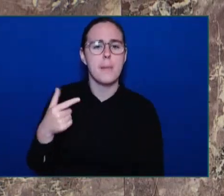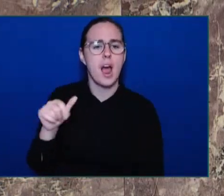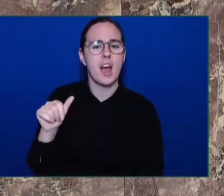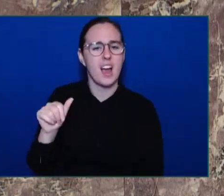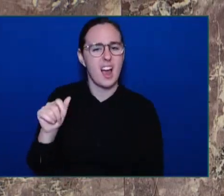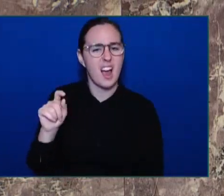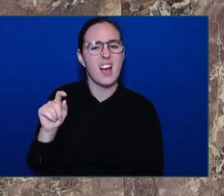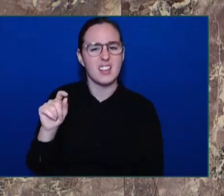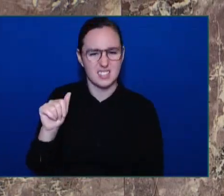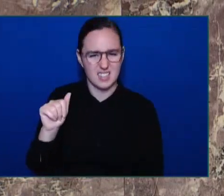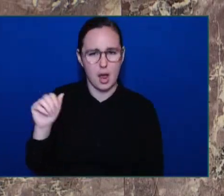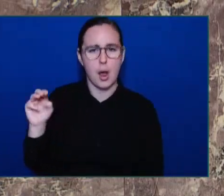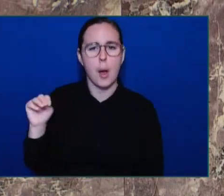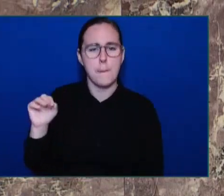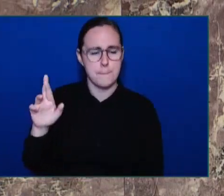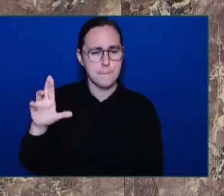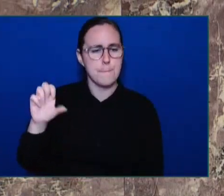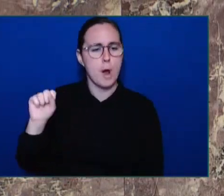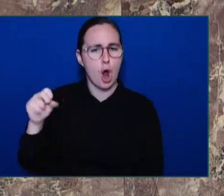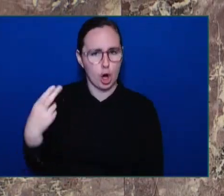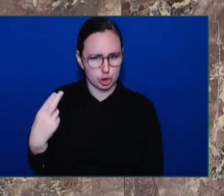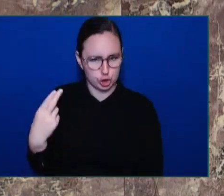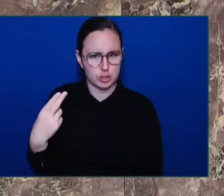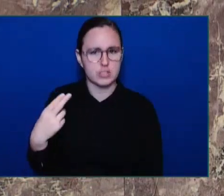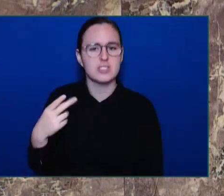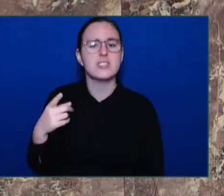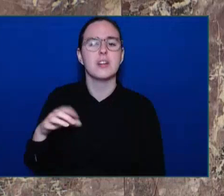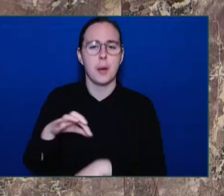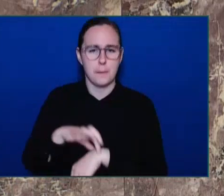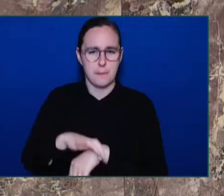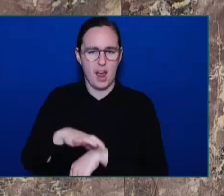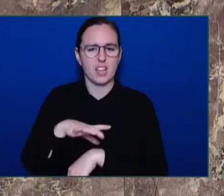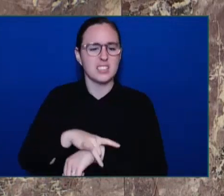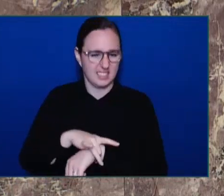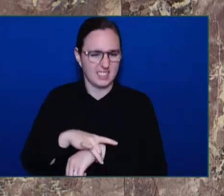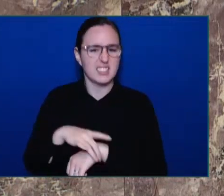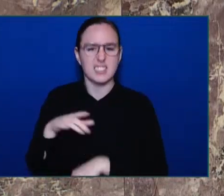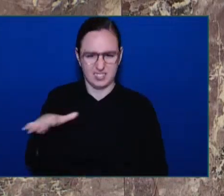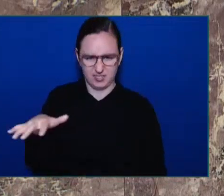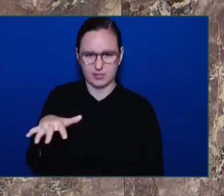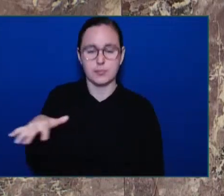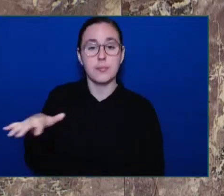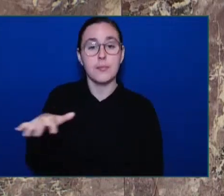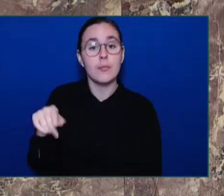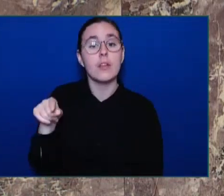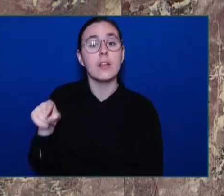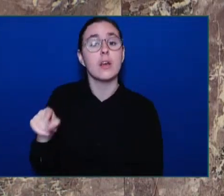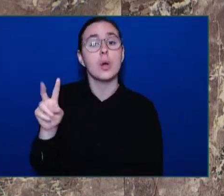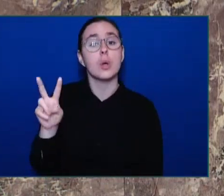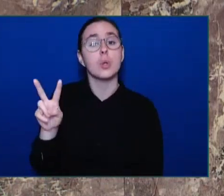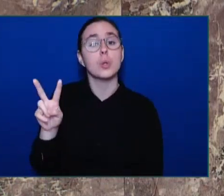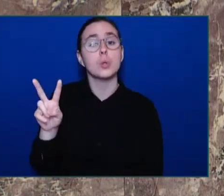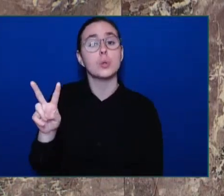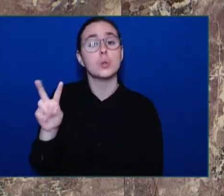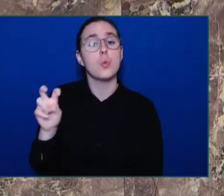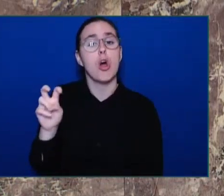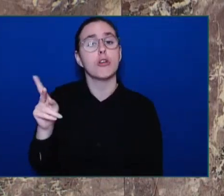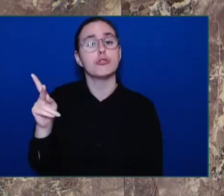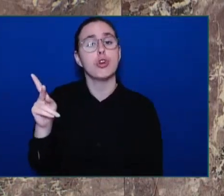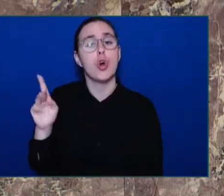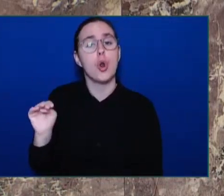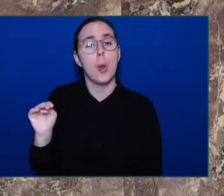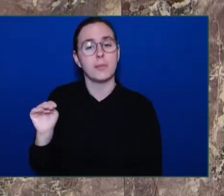Mackenzie, or about 200 kilometres northwest of Prince George. It's one of 25 Canadian stations of the